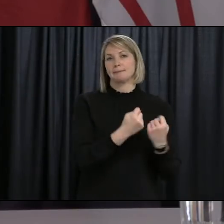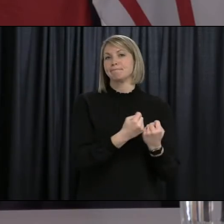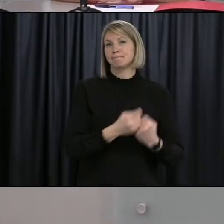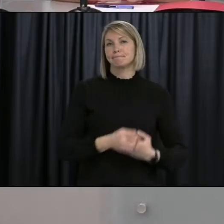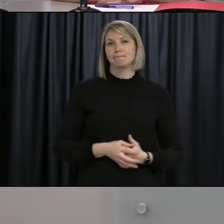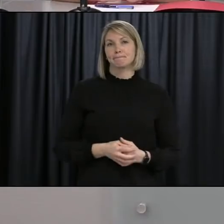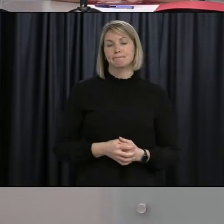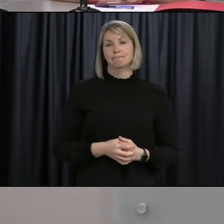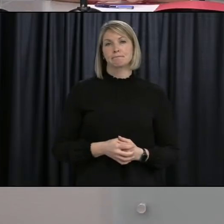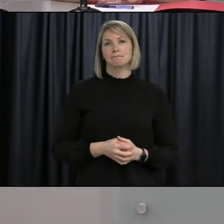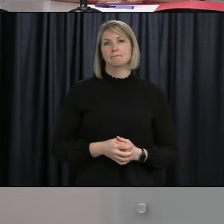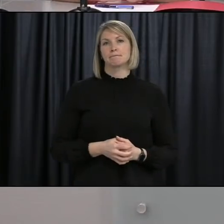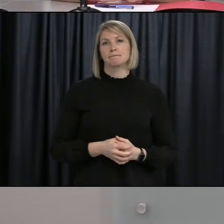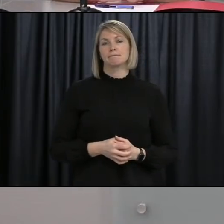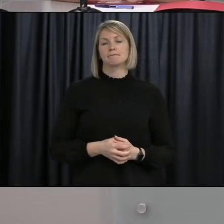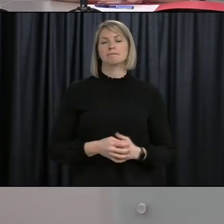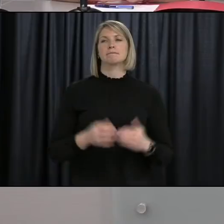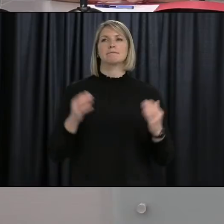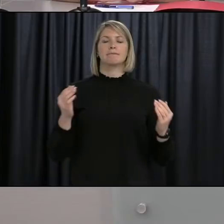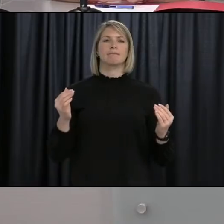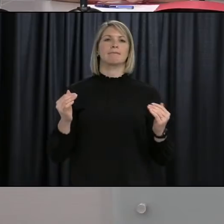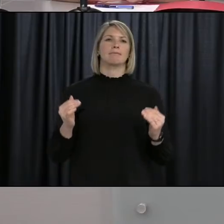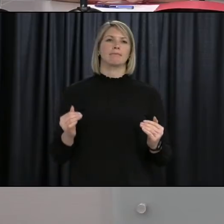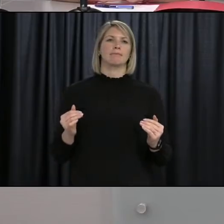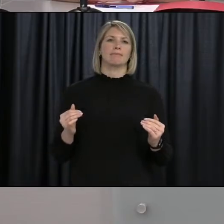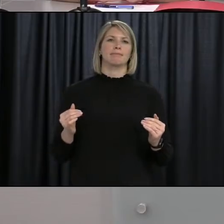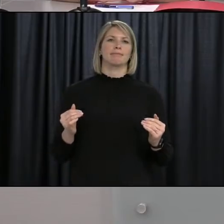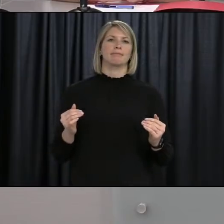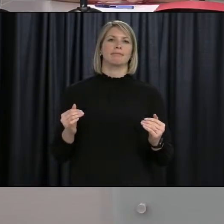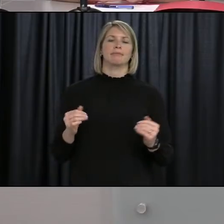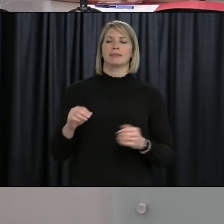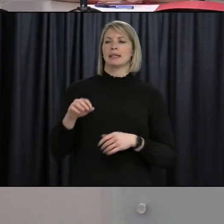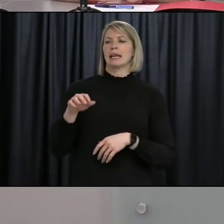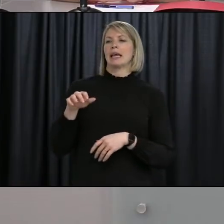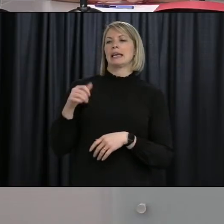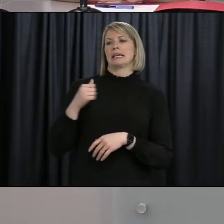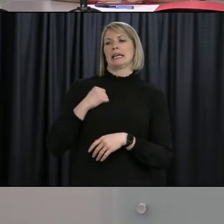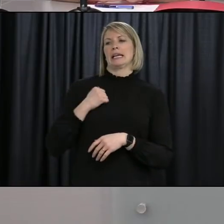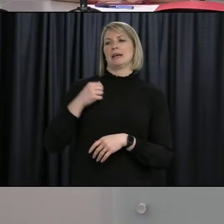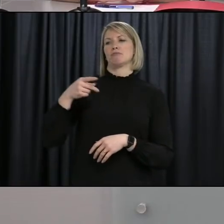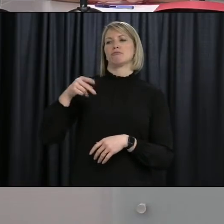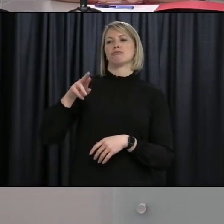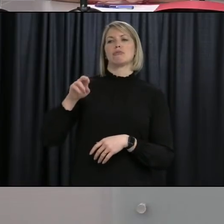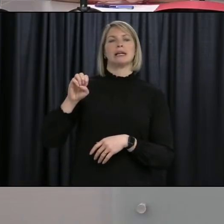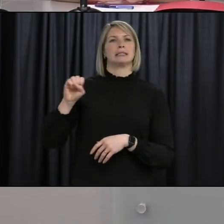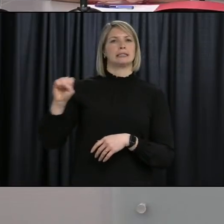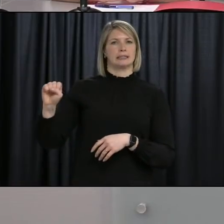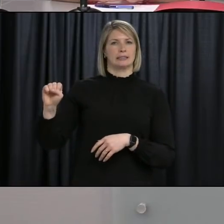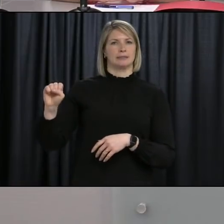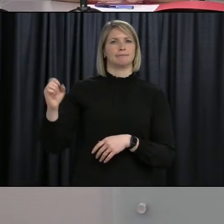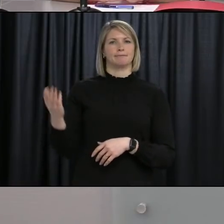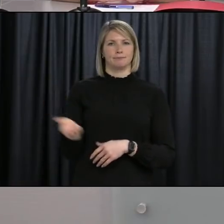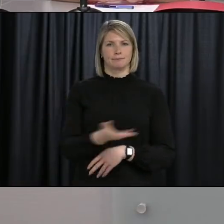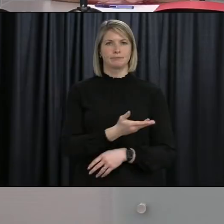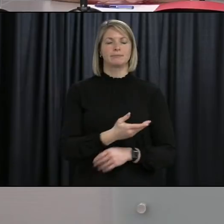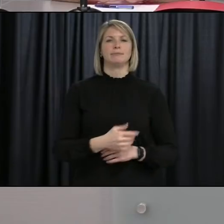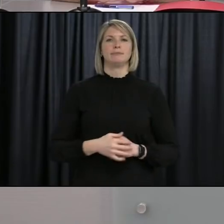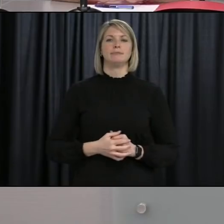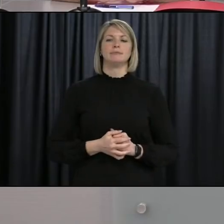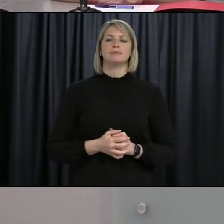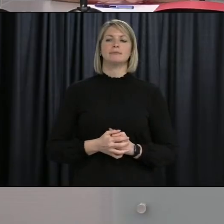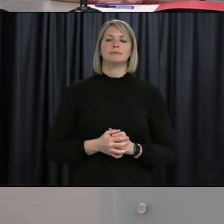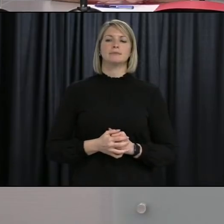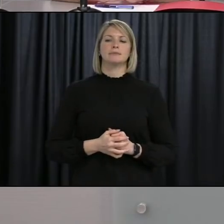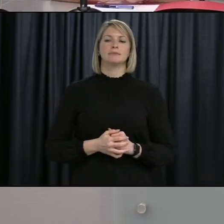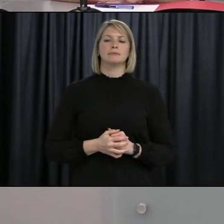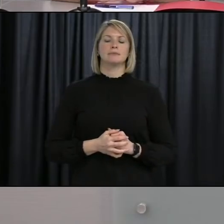Thank you. Our next questions are from Sarah Smelly with the Canadian Press. Please go ahead. Hi there. What